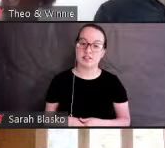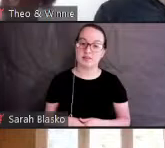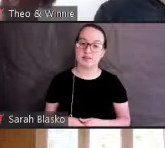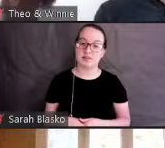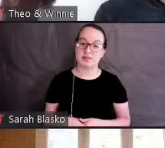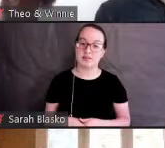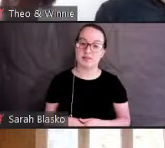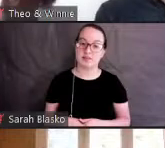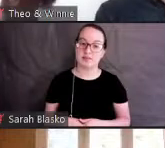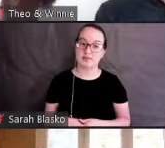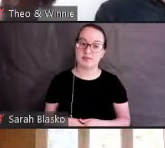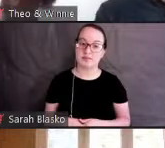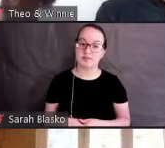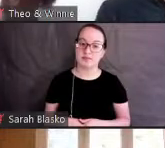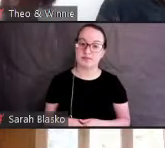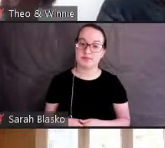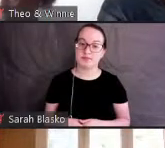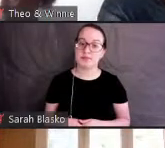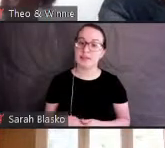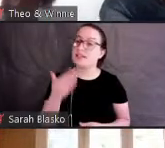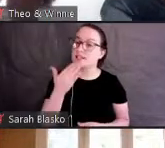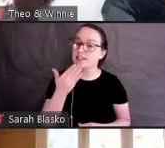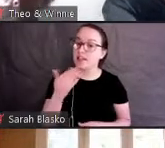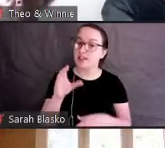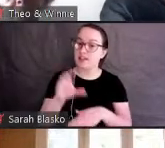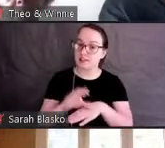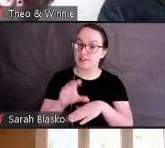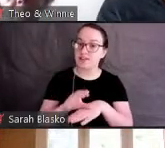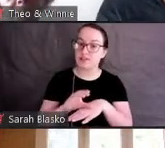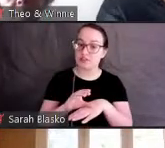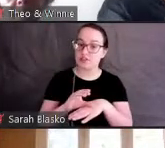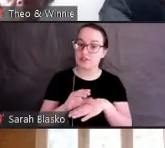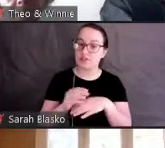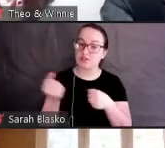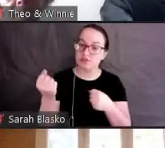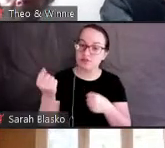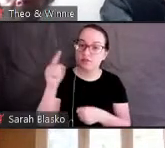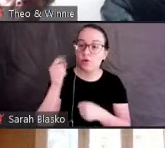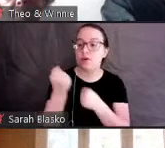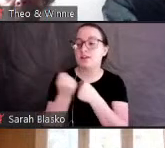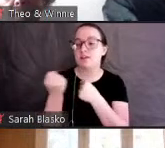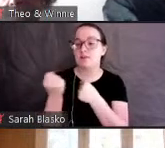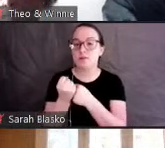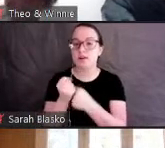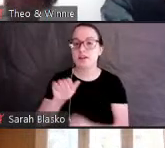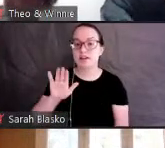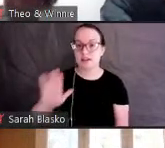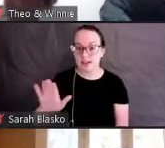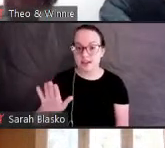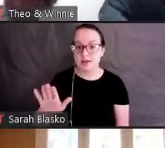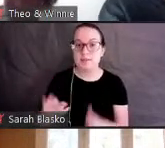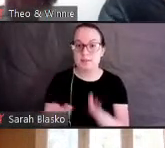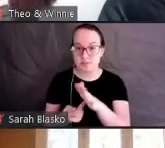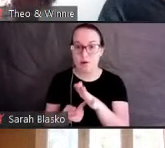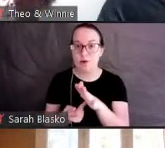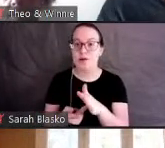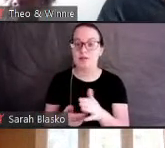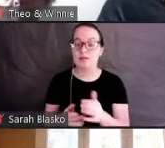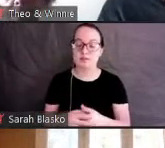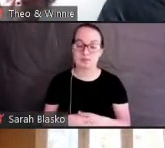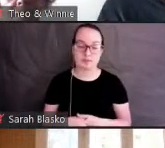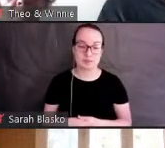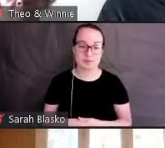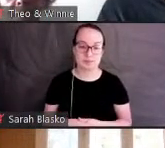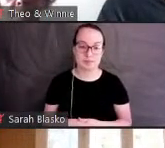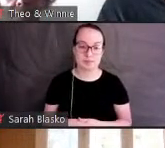situation. But he's thanking the church for supporting him and supporting the work of missions. In verse 17, he says, as